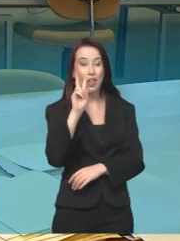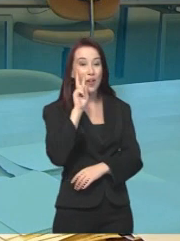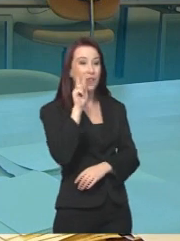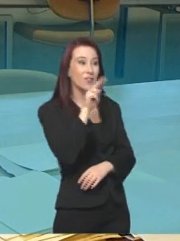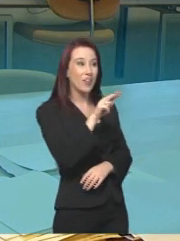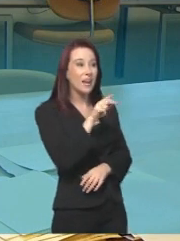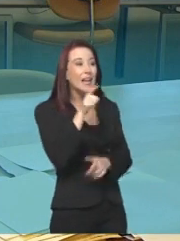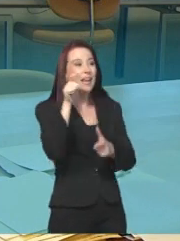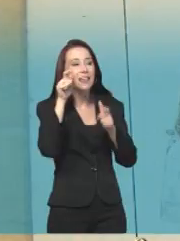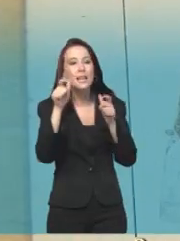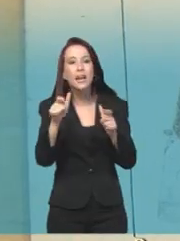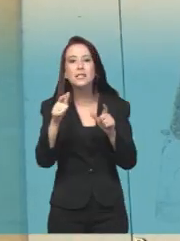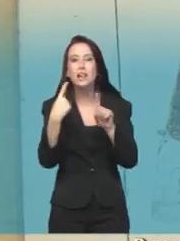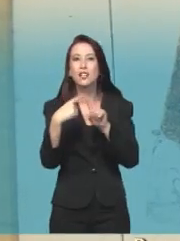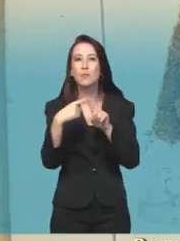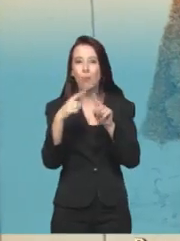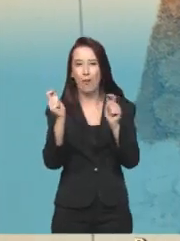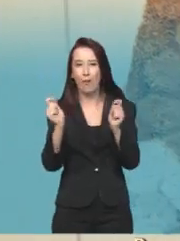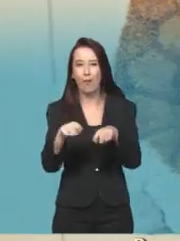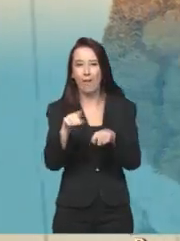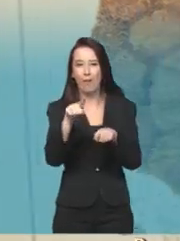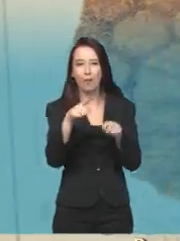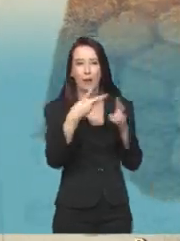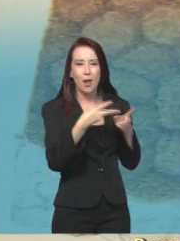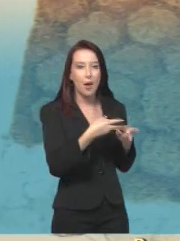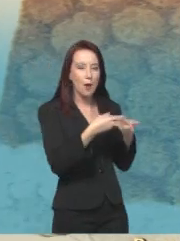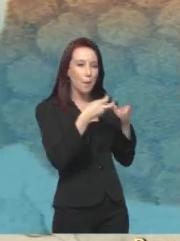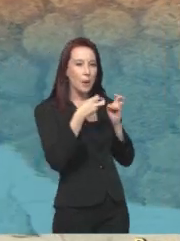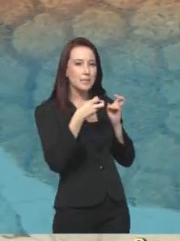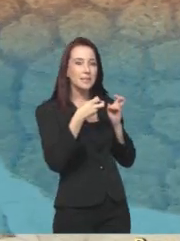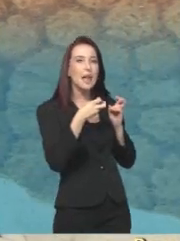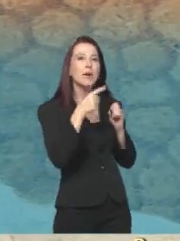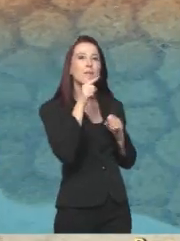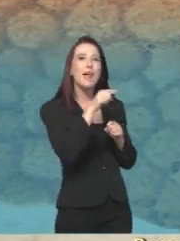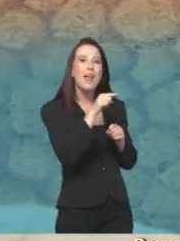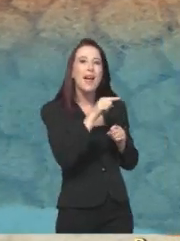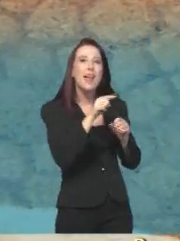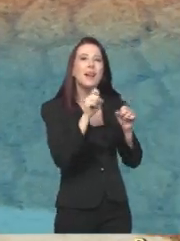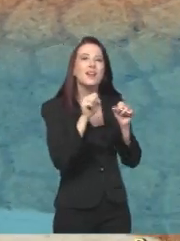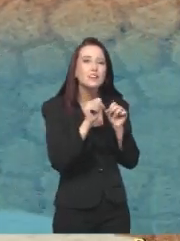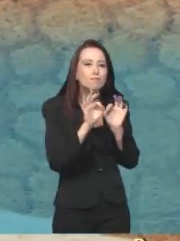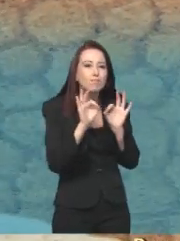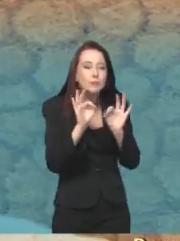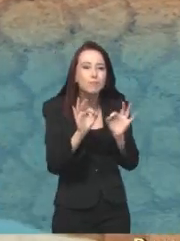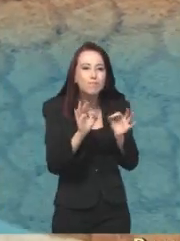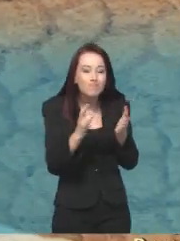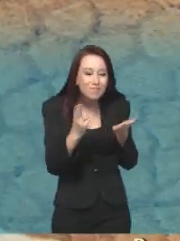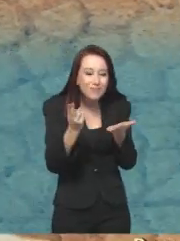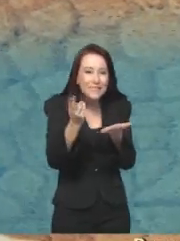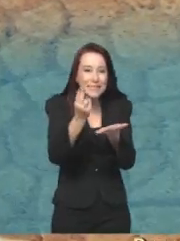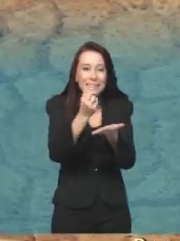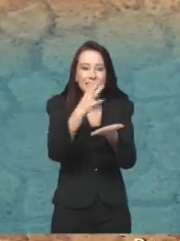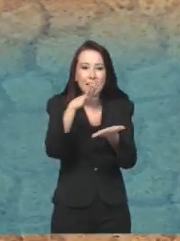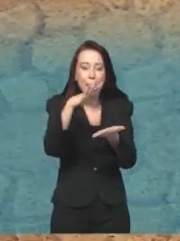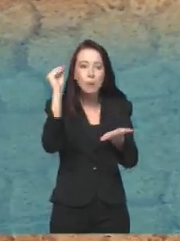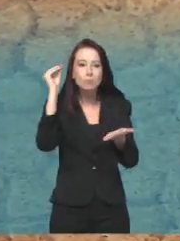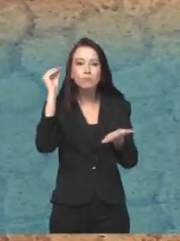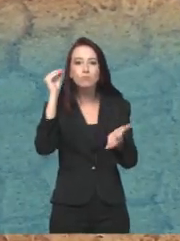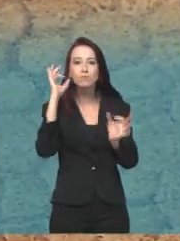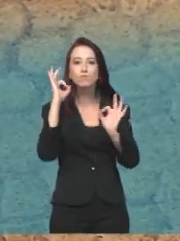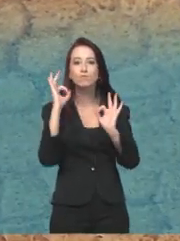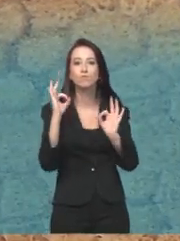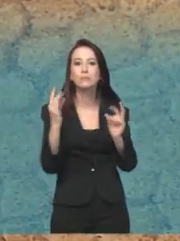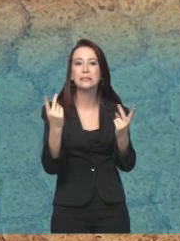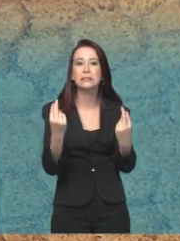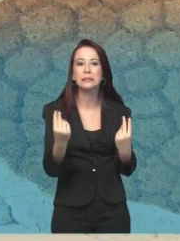O interessante desse, bom, primeiro dá para ver como é feito de maneira extremamente exata, que esse